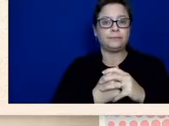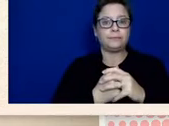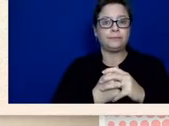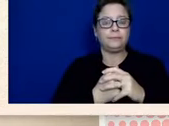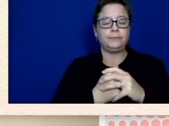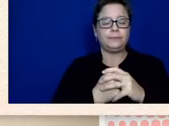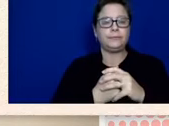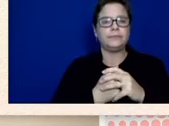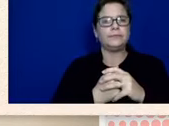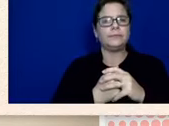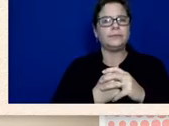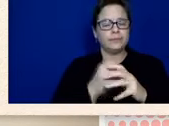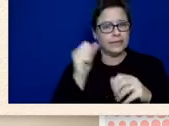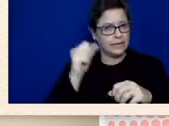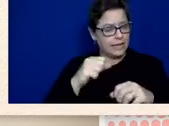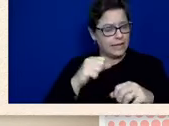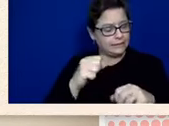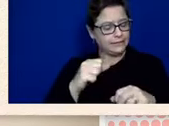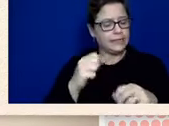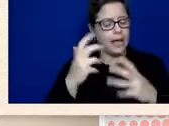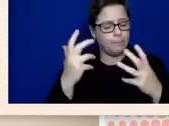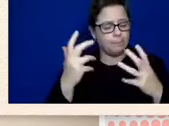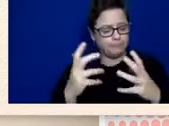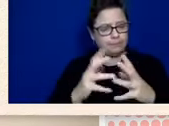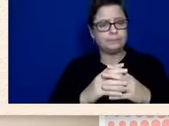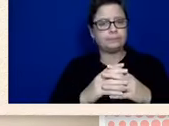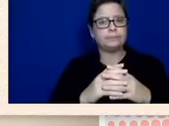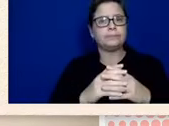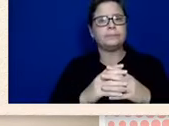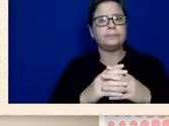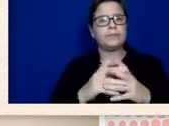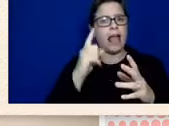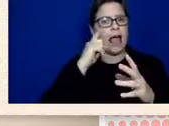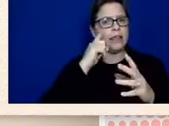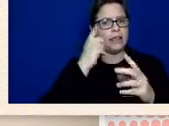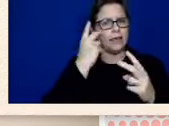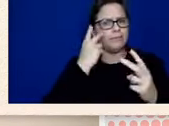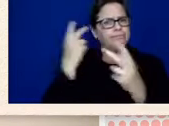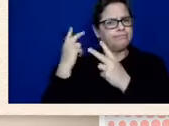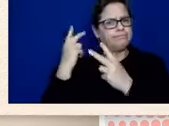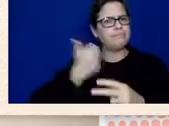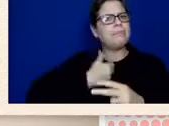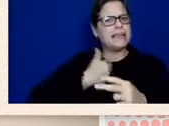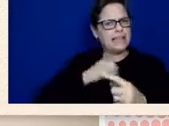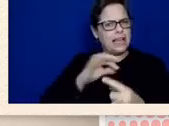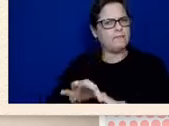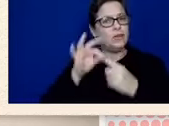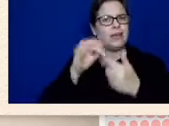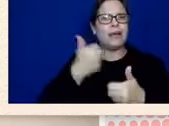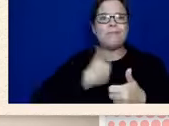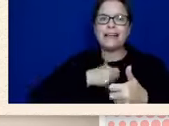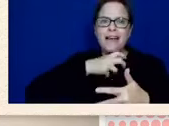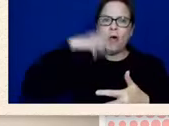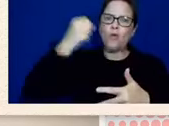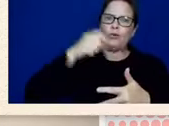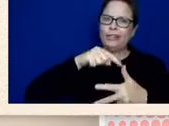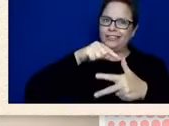Definitely know what you're asking. I think that my situation is really unique because I was the older one and I just have a really